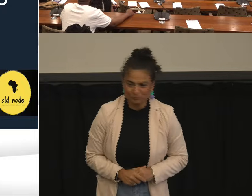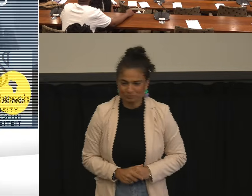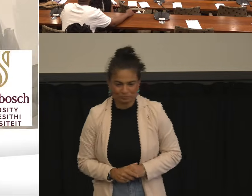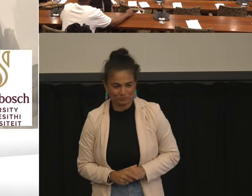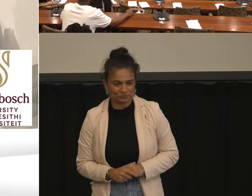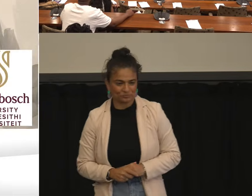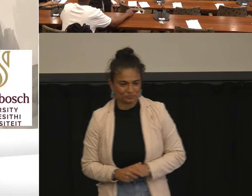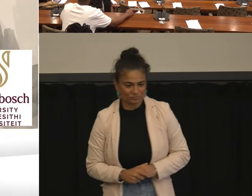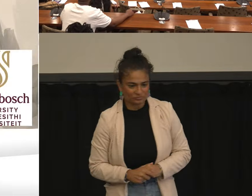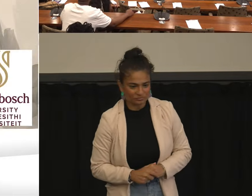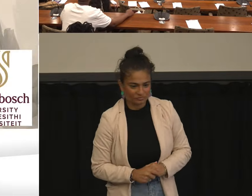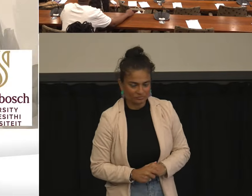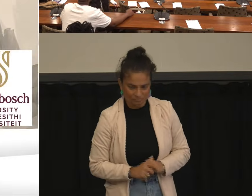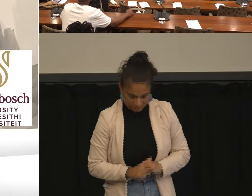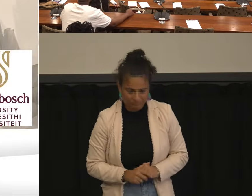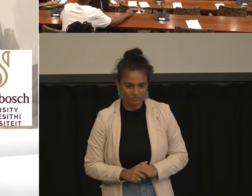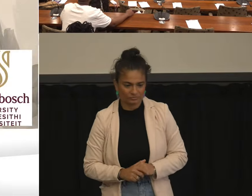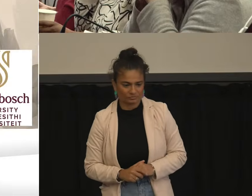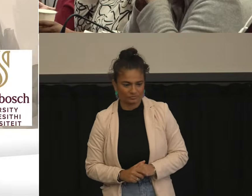Okay.